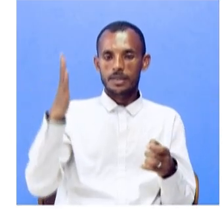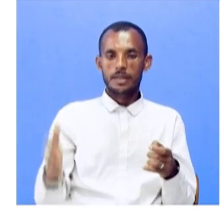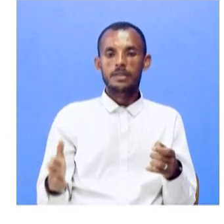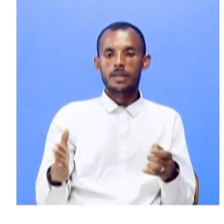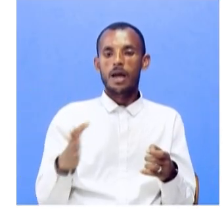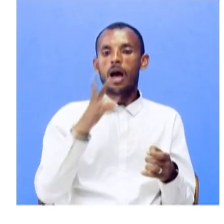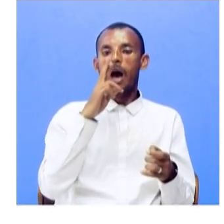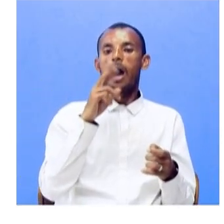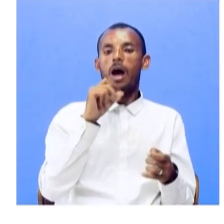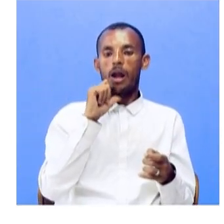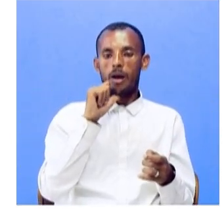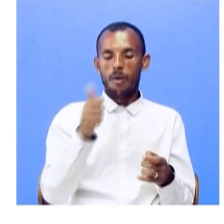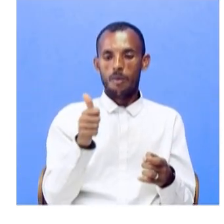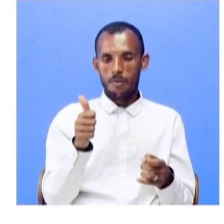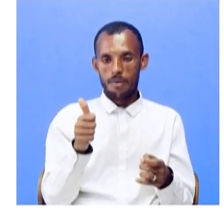sides